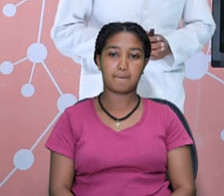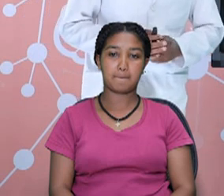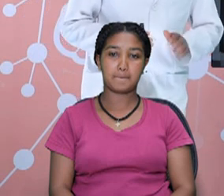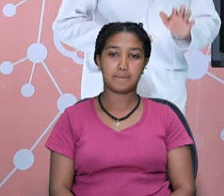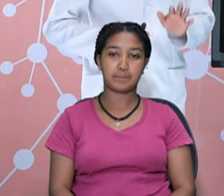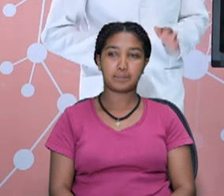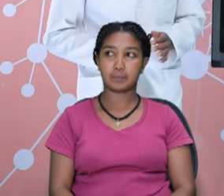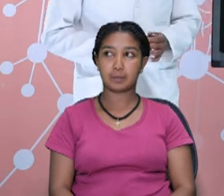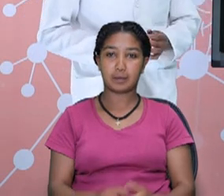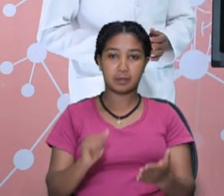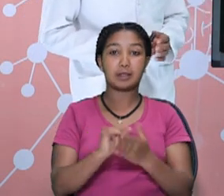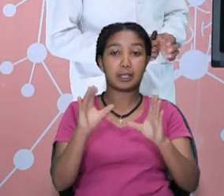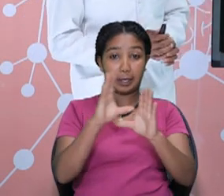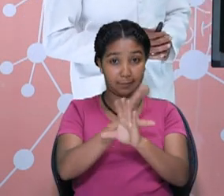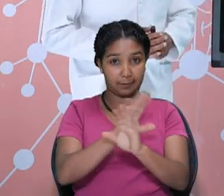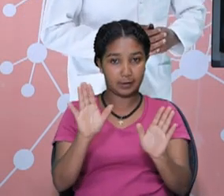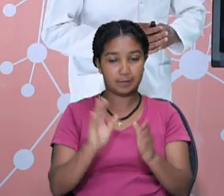Okay, that's enough.